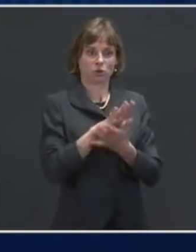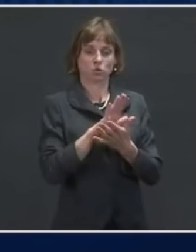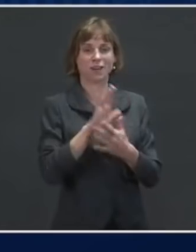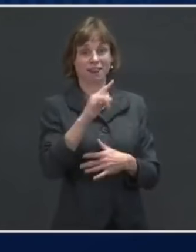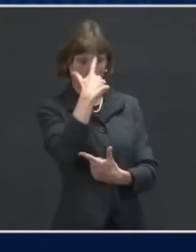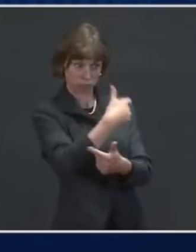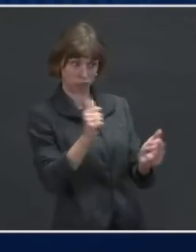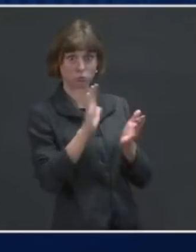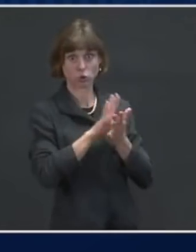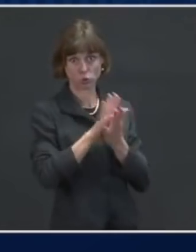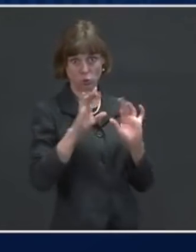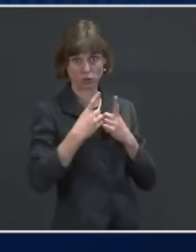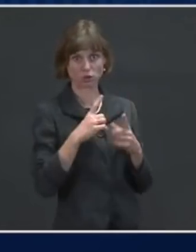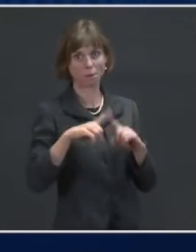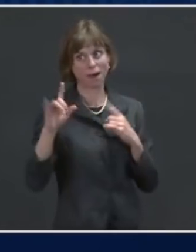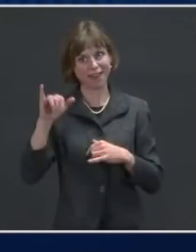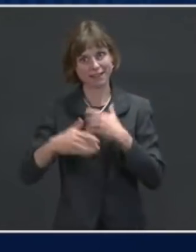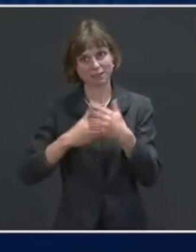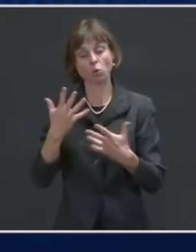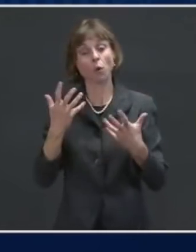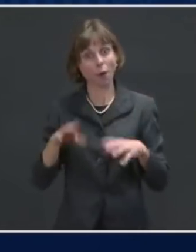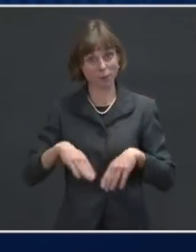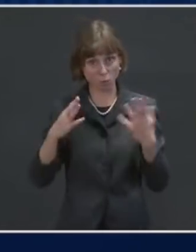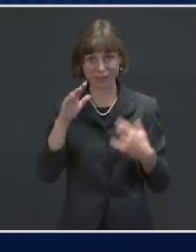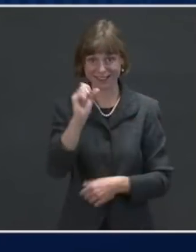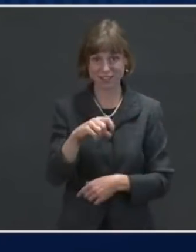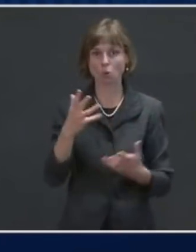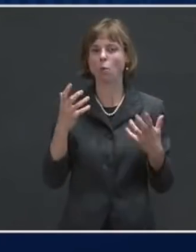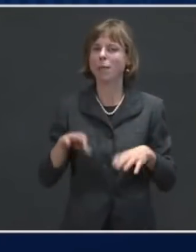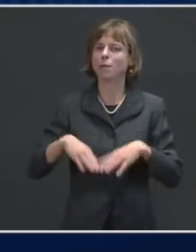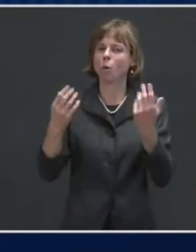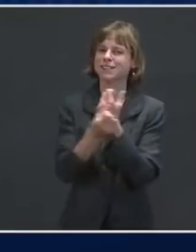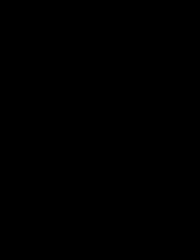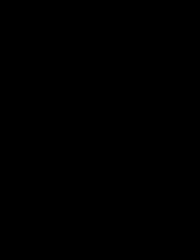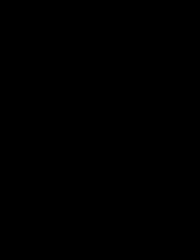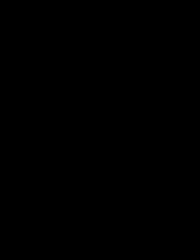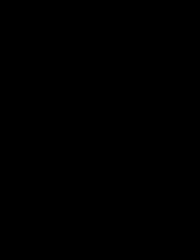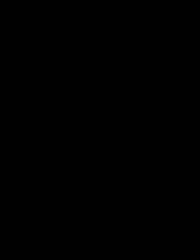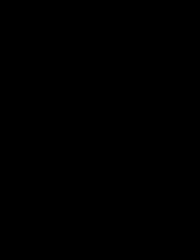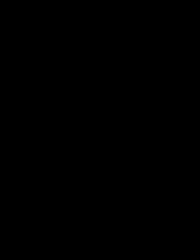step here. We want schools to open, but we want them to open safely, and we want teachers and parents to all feel that.